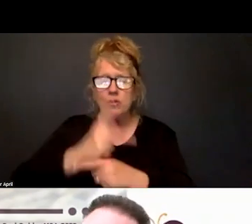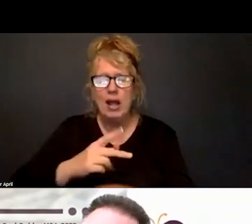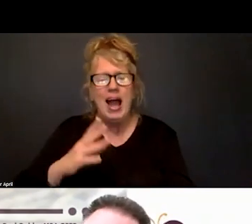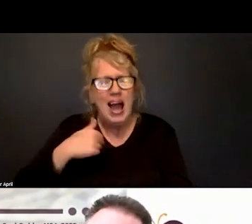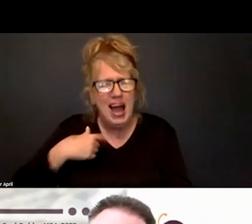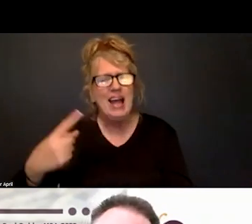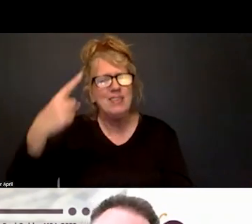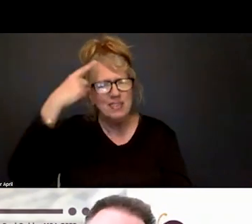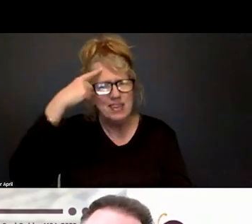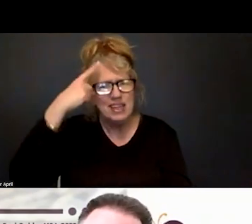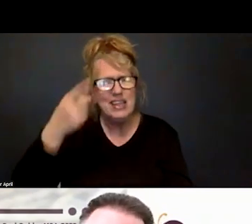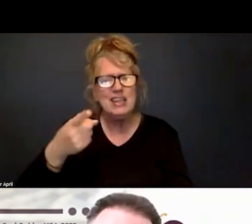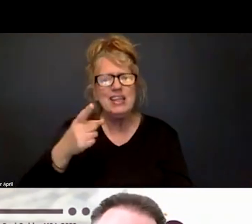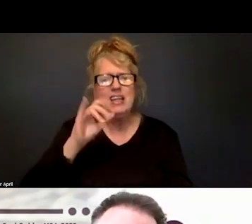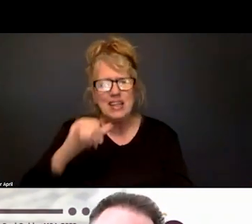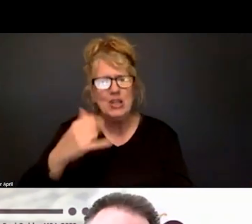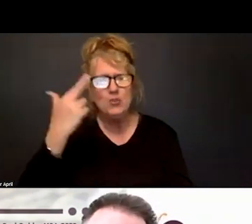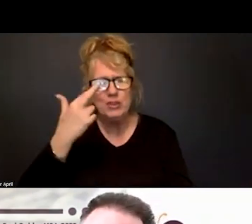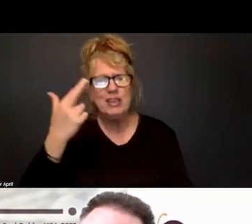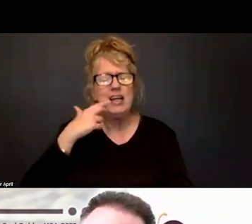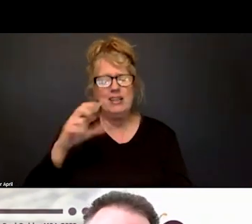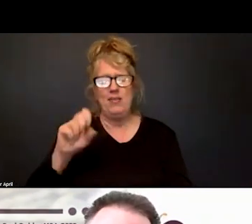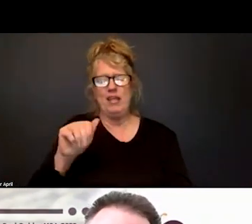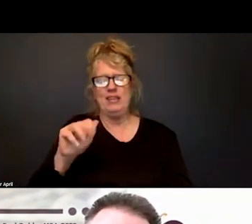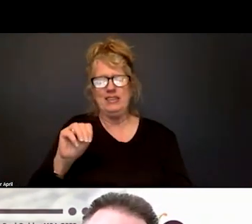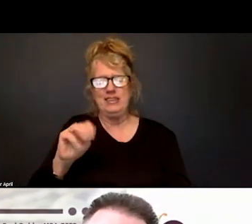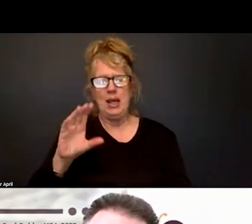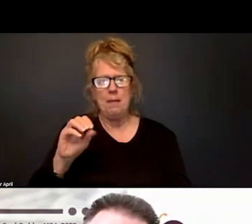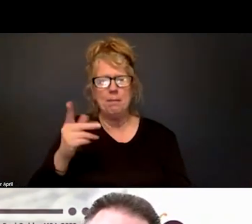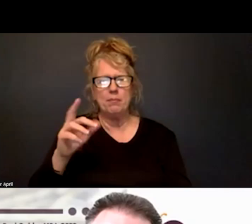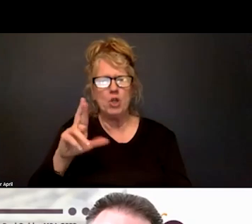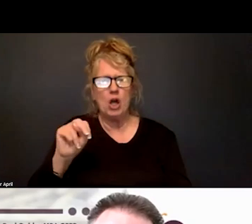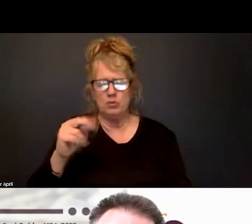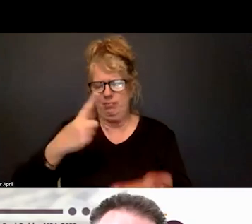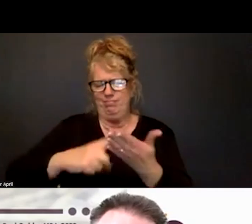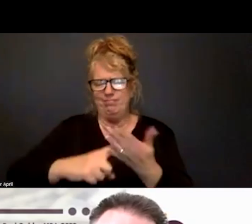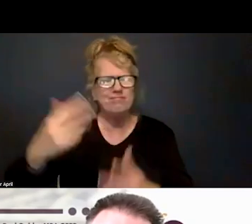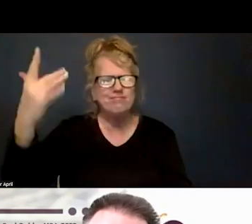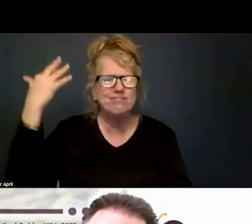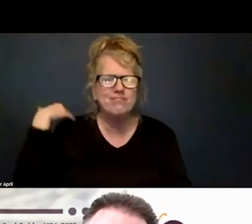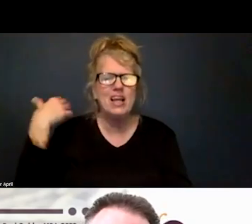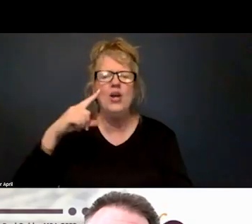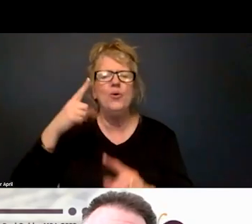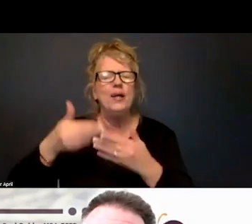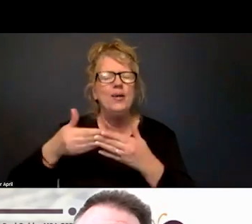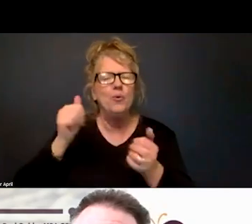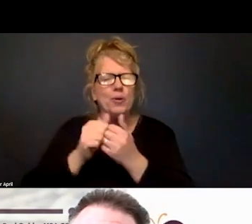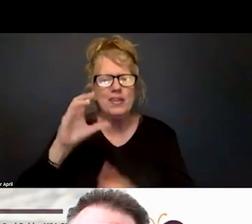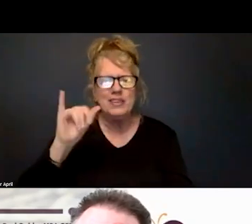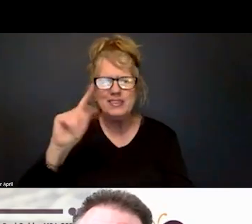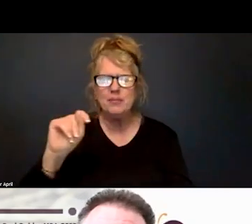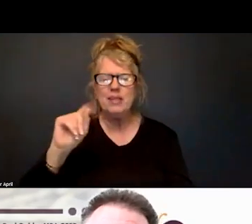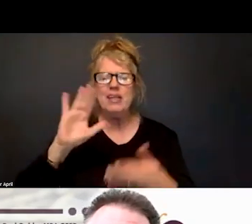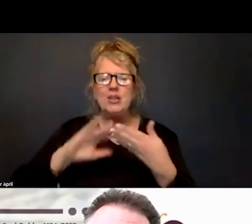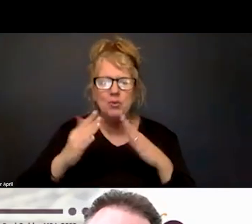think of it as realizing something Sam Cochran discussed many decades ago when he came through with CIT, which is this